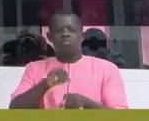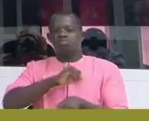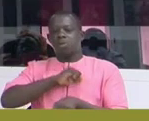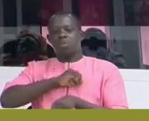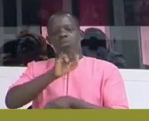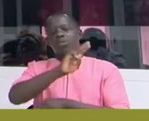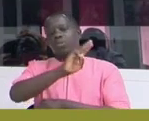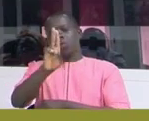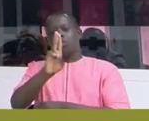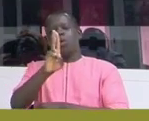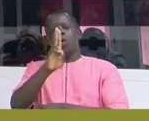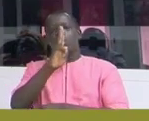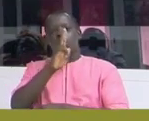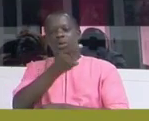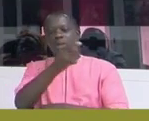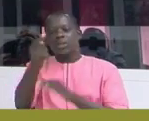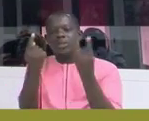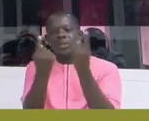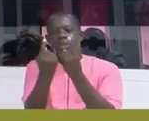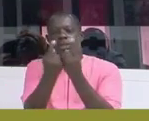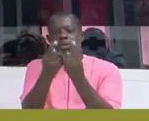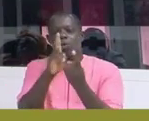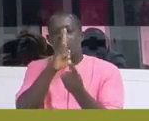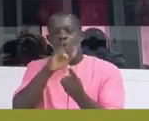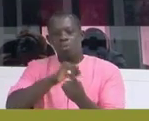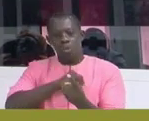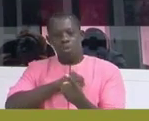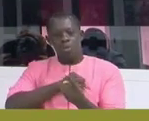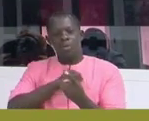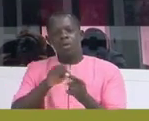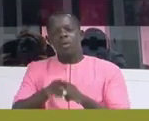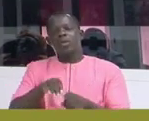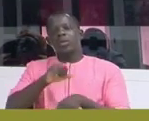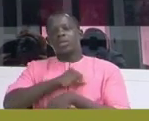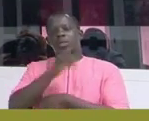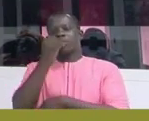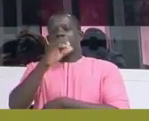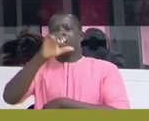equipment? It was not us who owned that equipment.